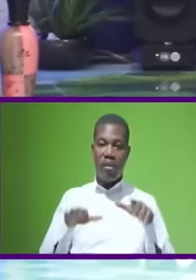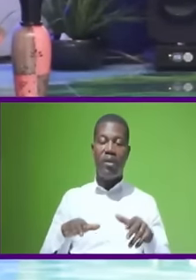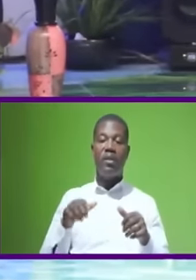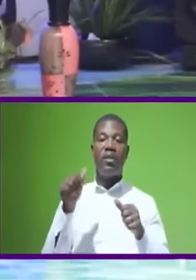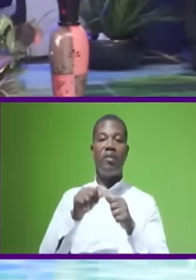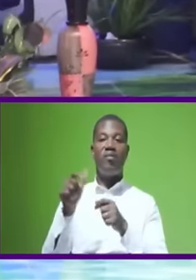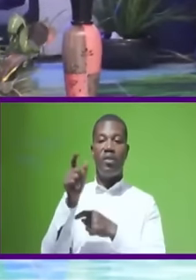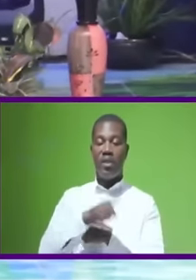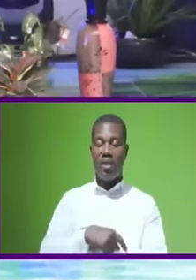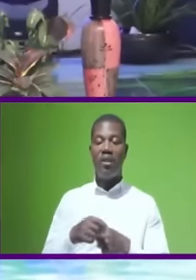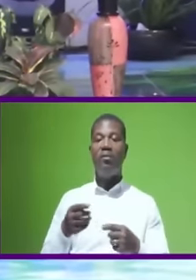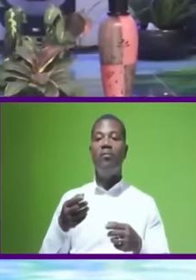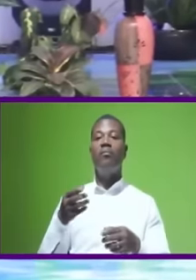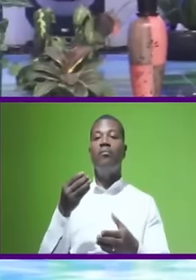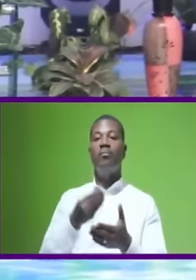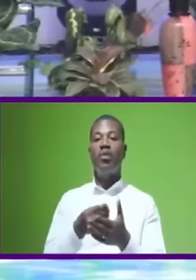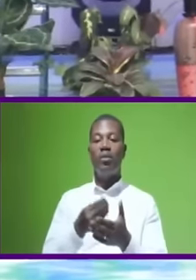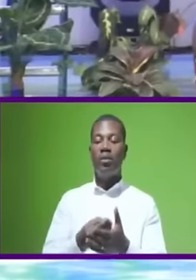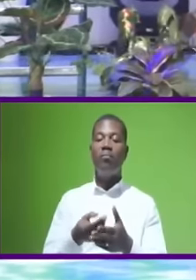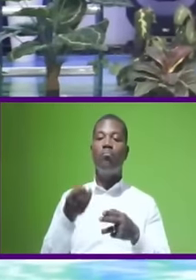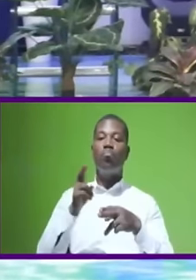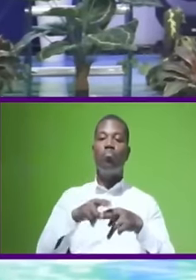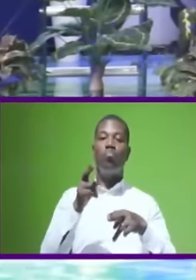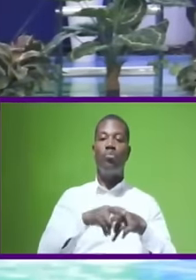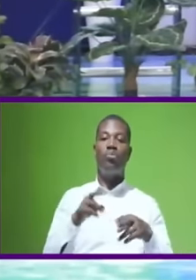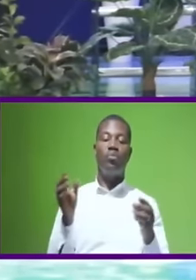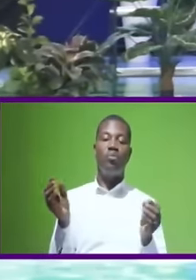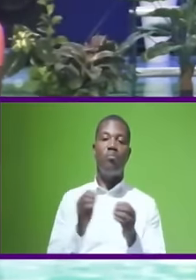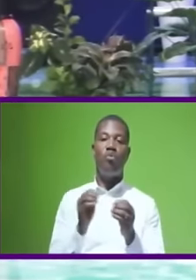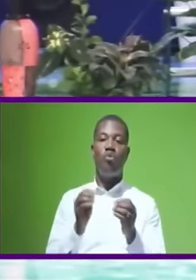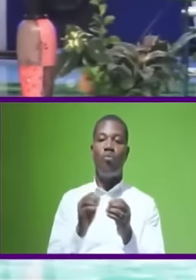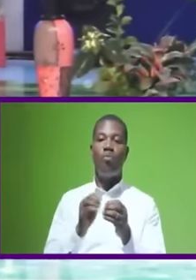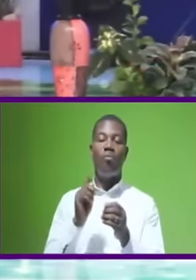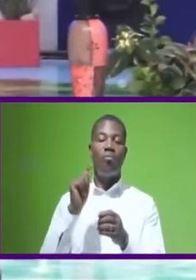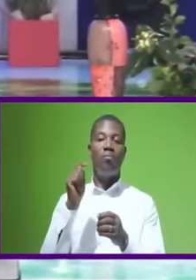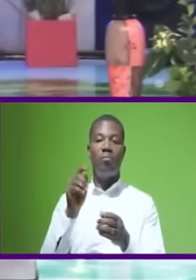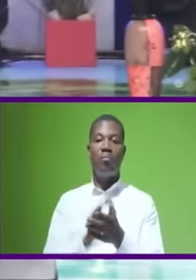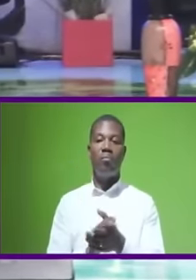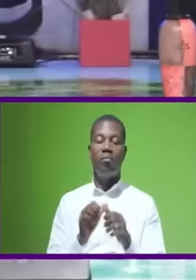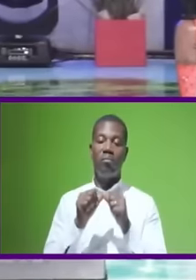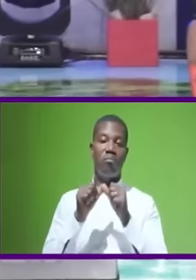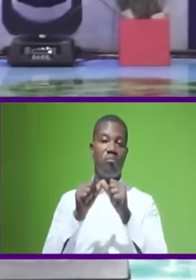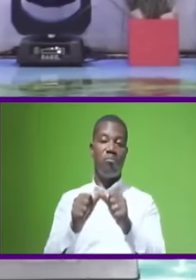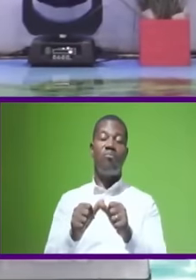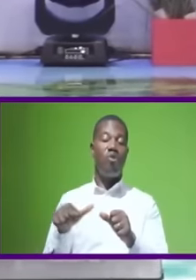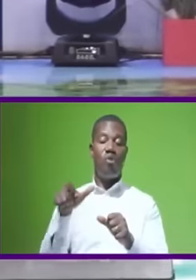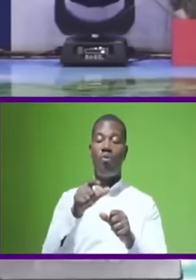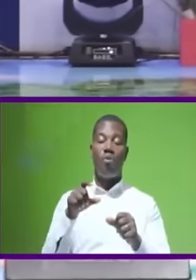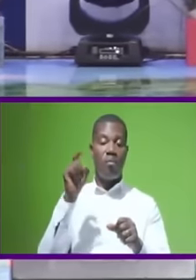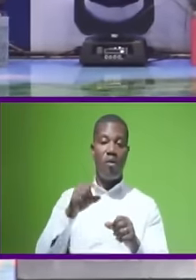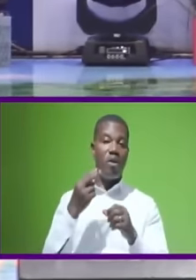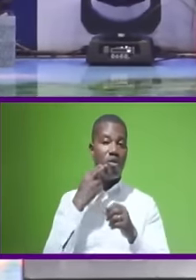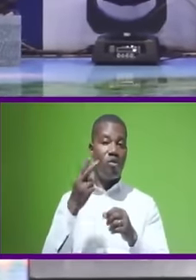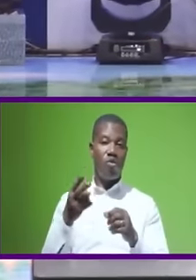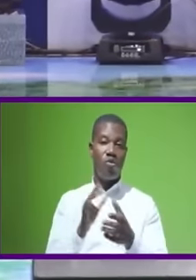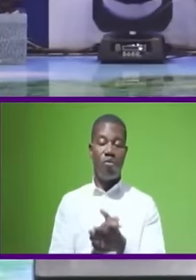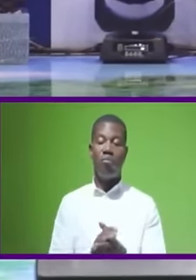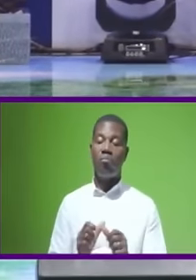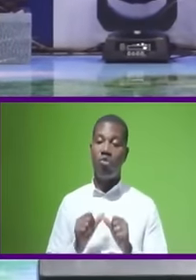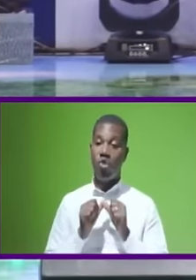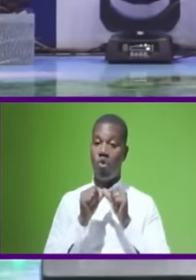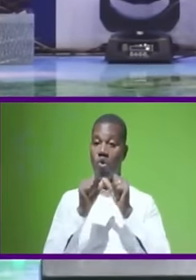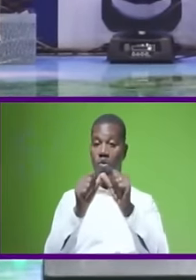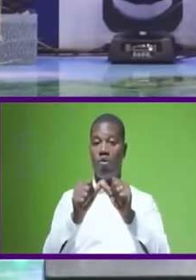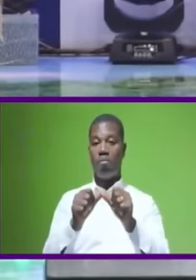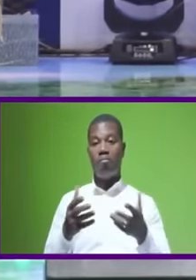ye sikasamu ye ye adanze pia na epie. Nyame ntia so kekenesi ye nyina ye hwe manetia so.